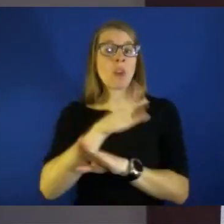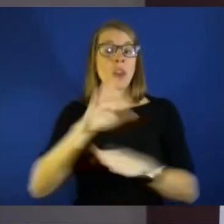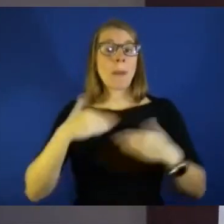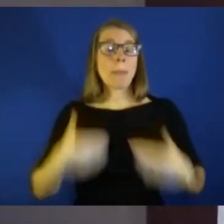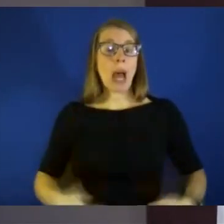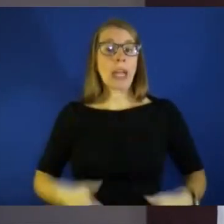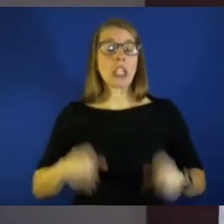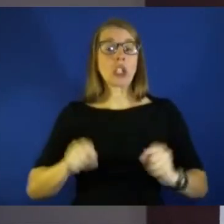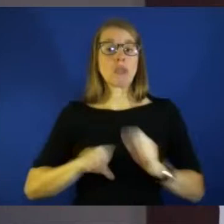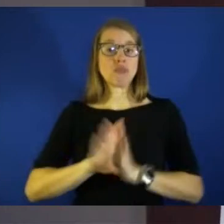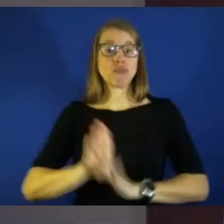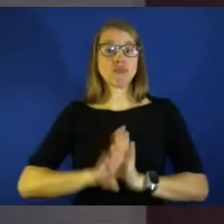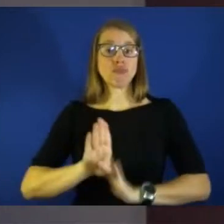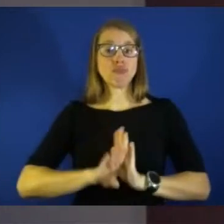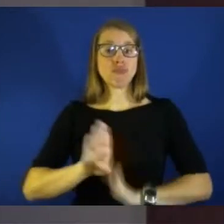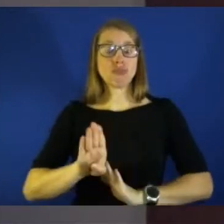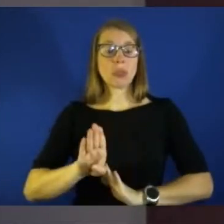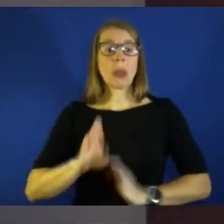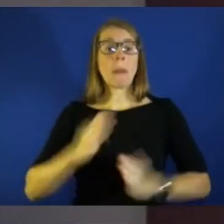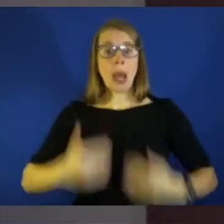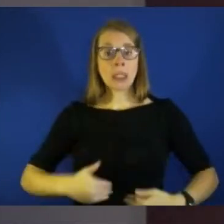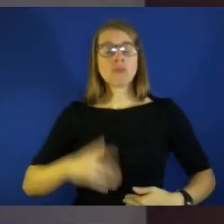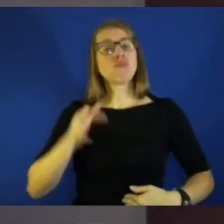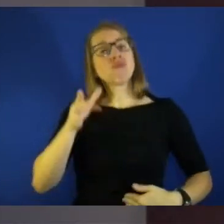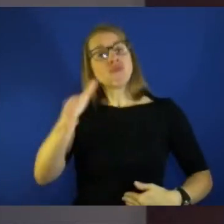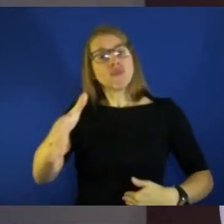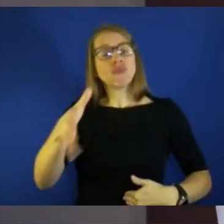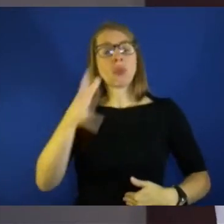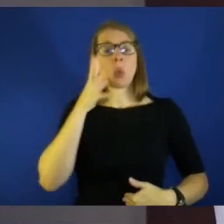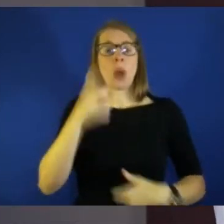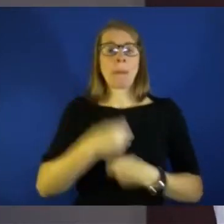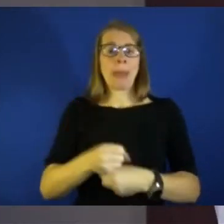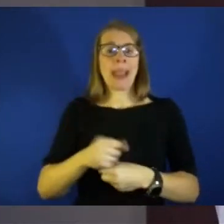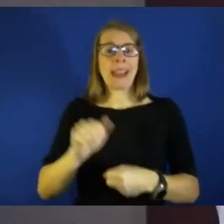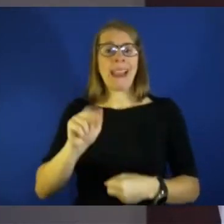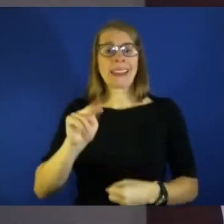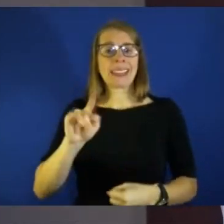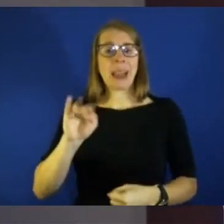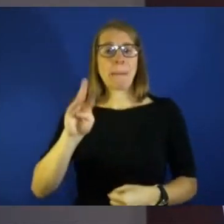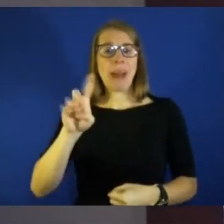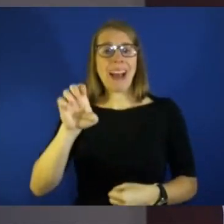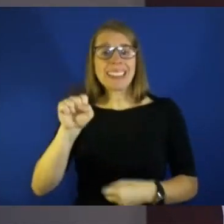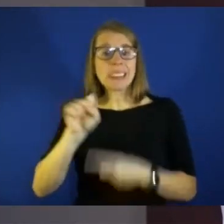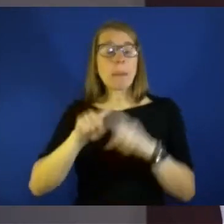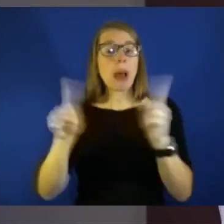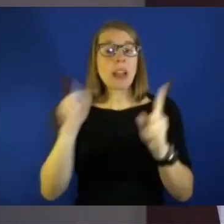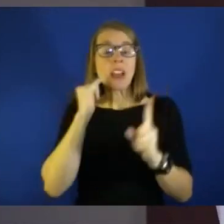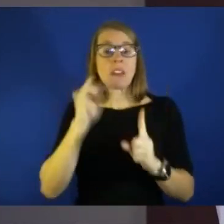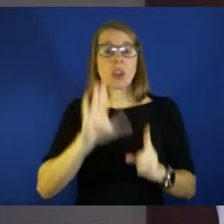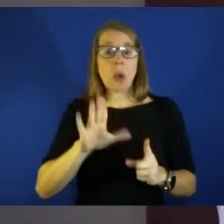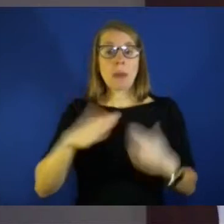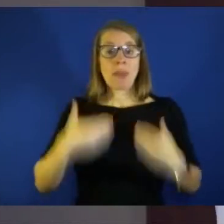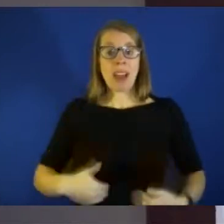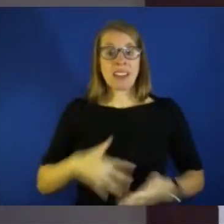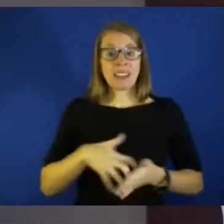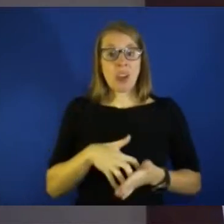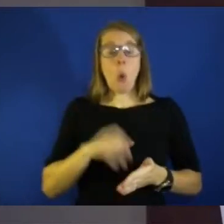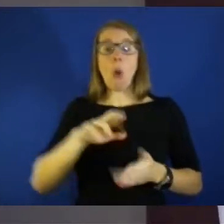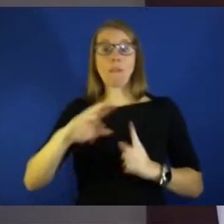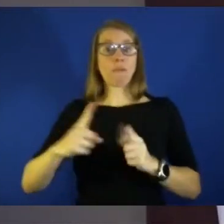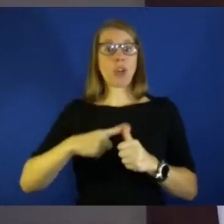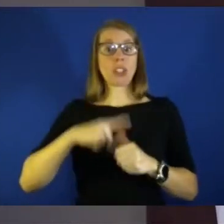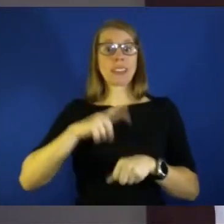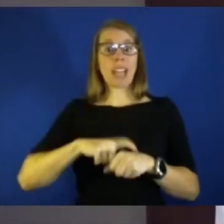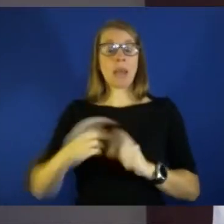will eventually make antibodies, but if you're very immune suppressed in particular, but also if it's just your first time ever being exposed to COVID, you're not vaccinated,